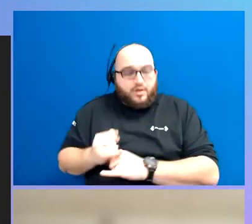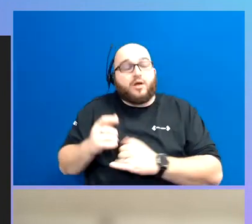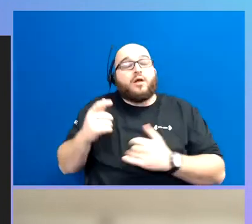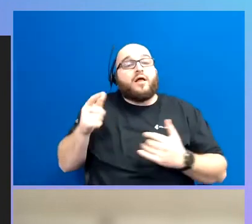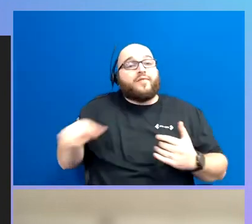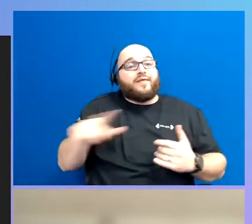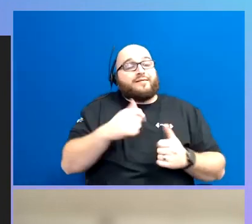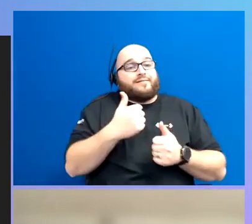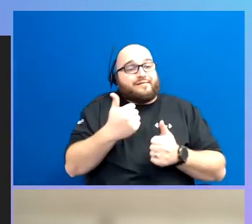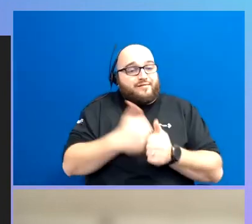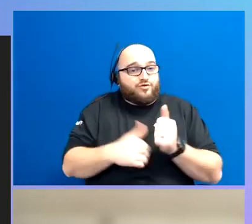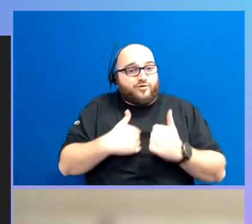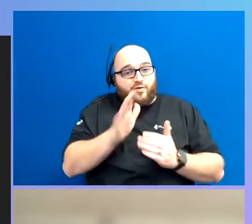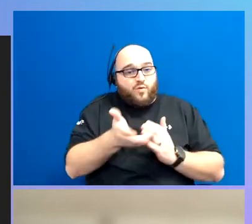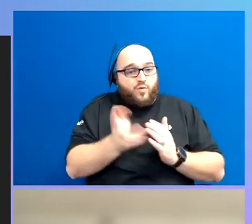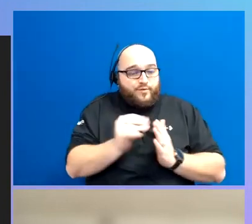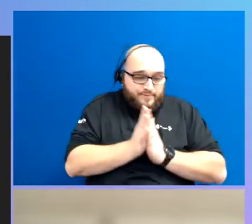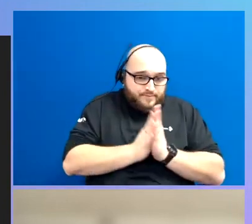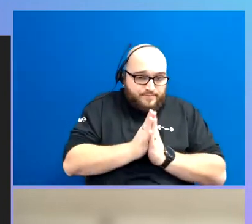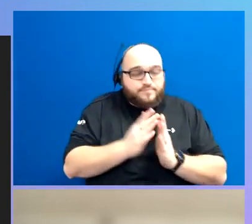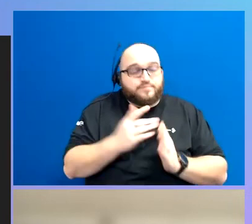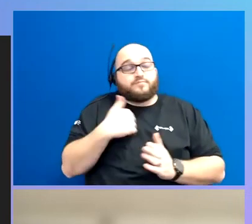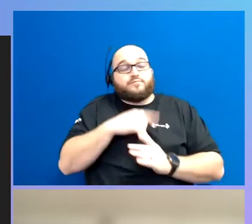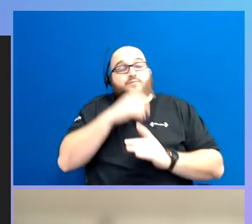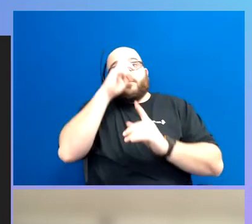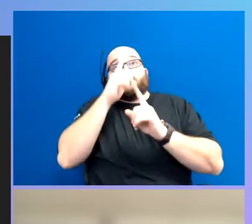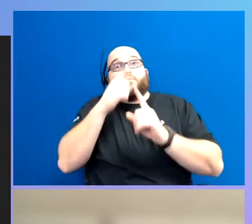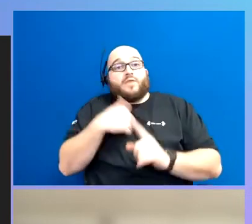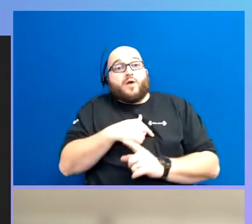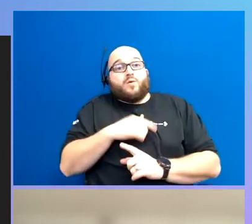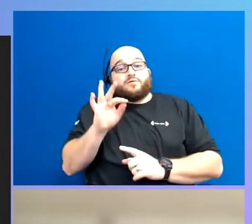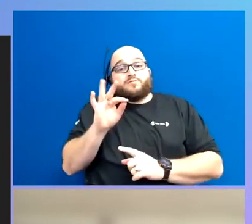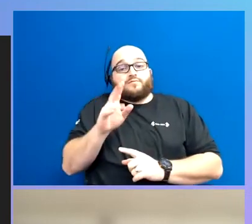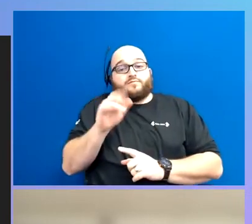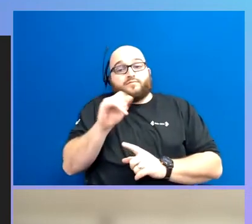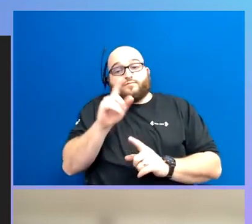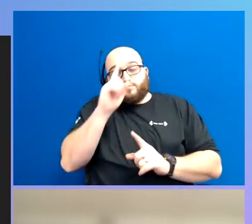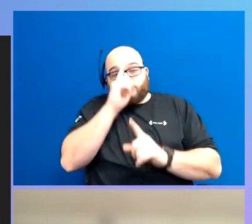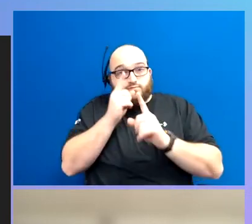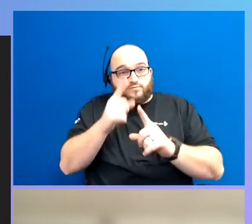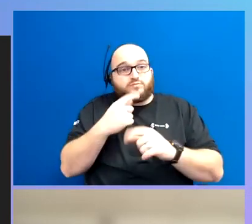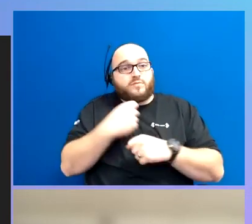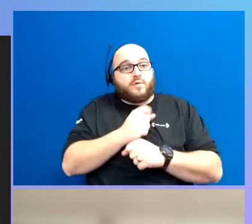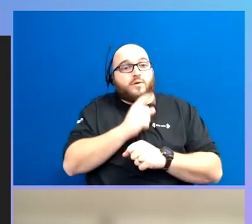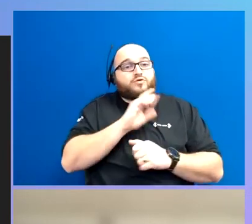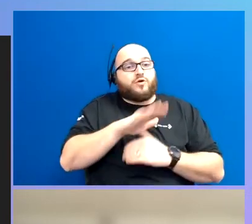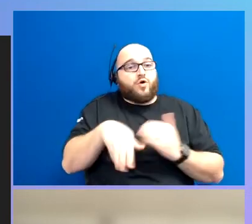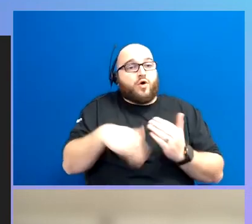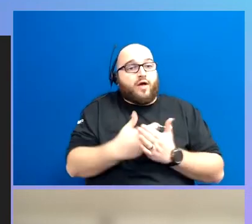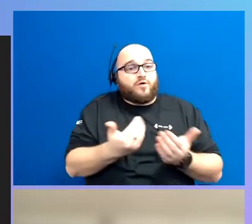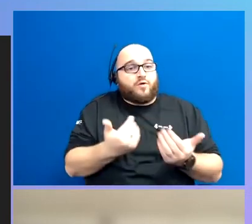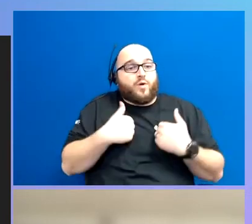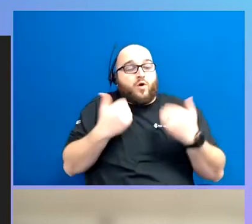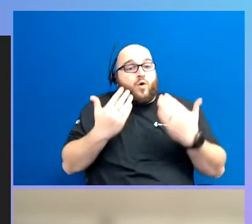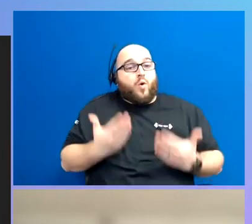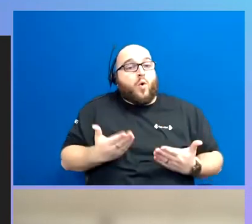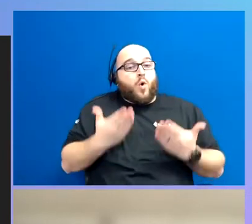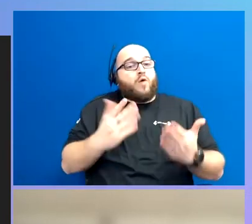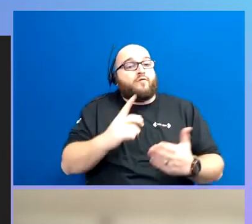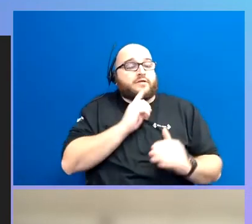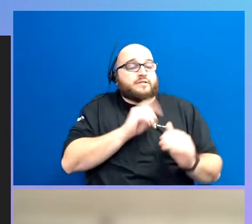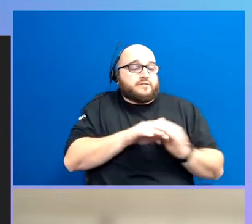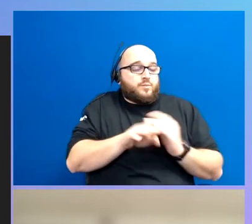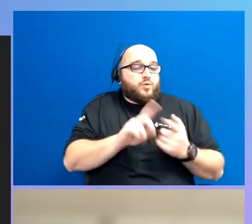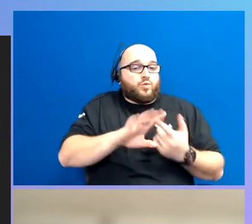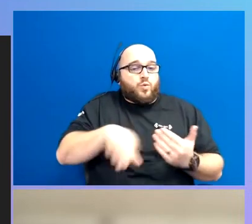really to make all of our services and products accessible for all of our employees. So all of our internal